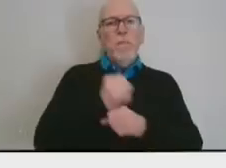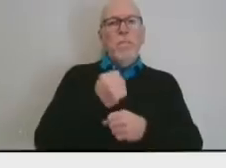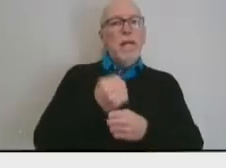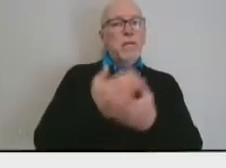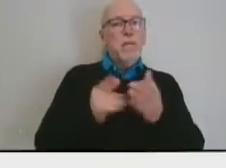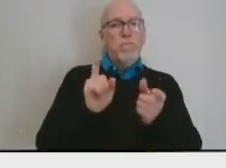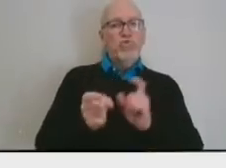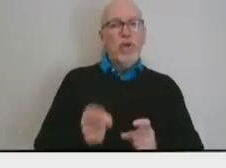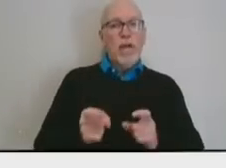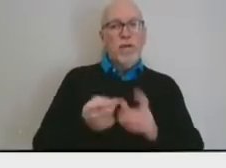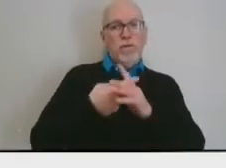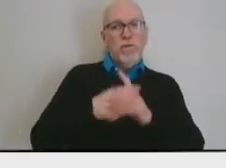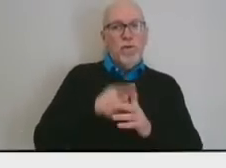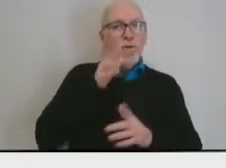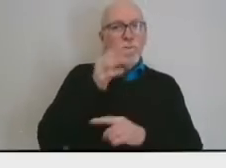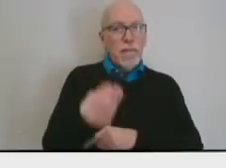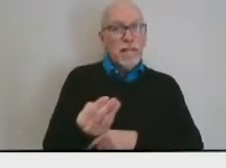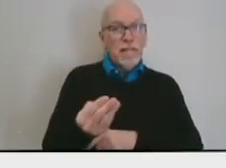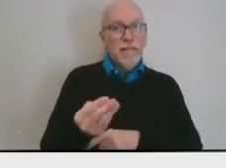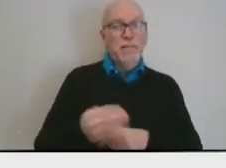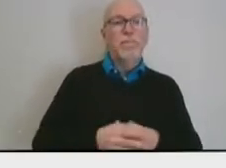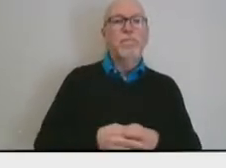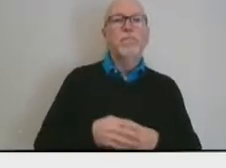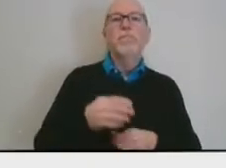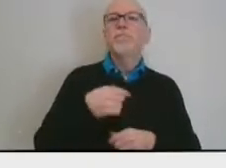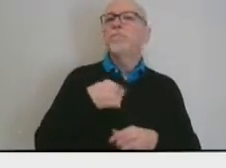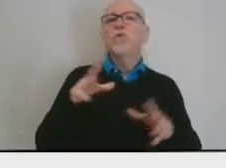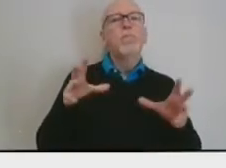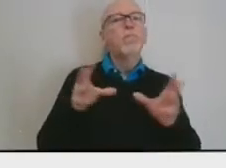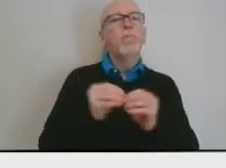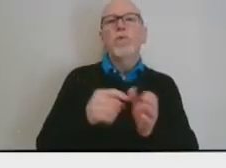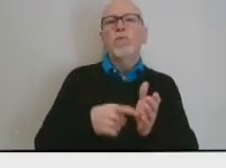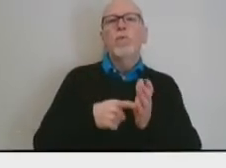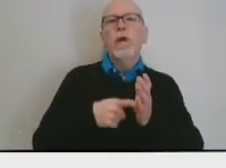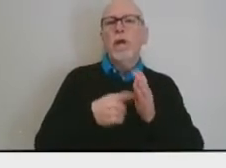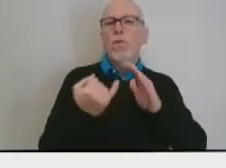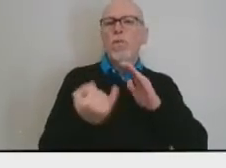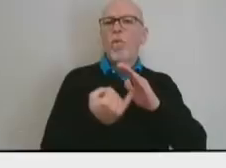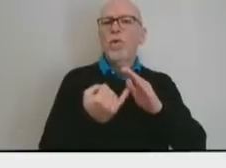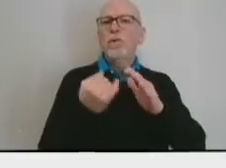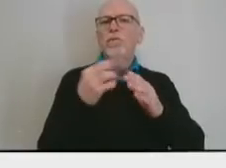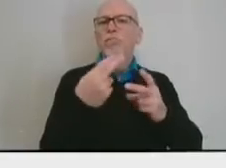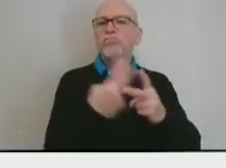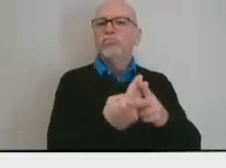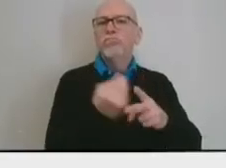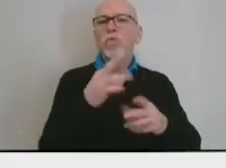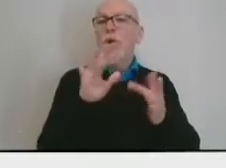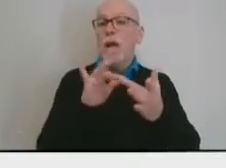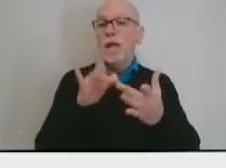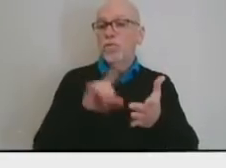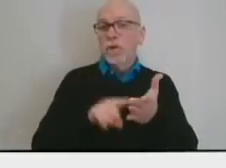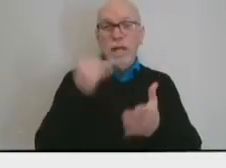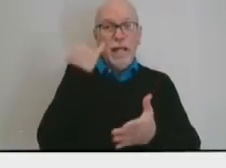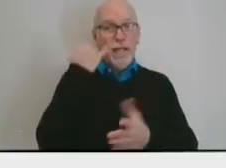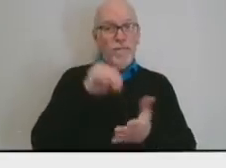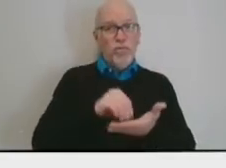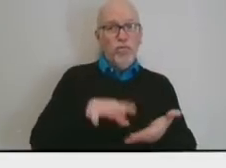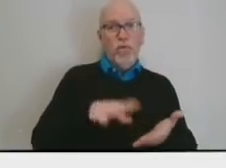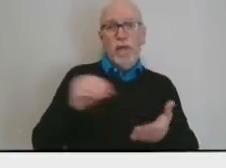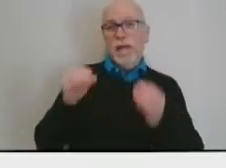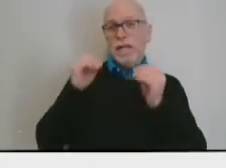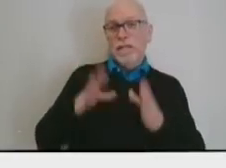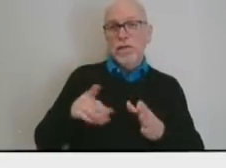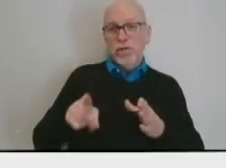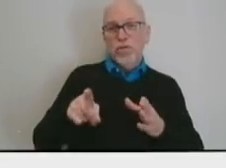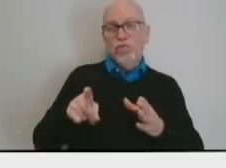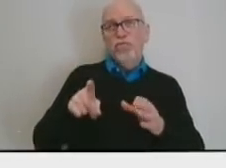changes effective Monday. We will no longer require quarantine or contact tracing if the students and teachers remain